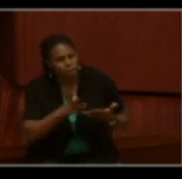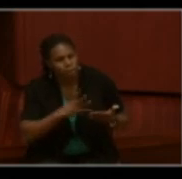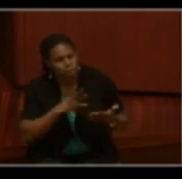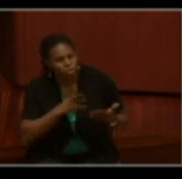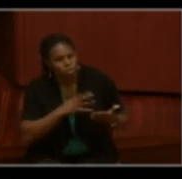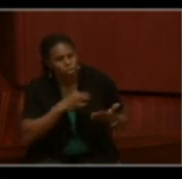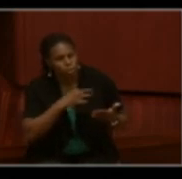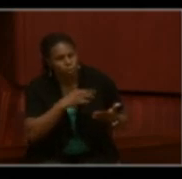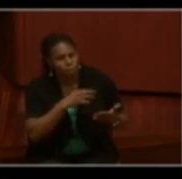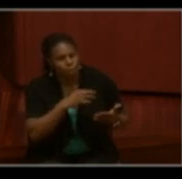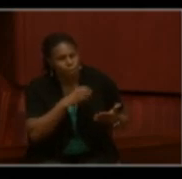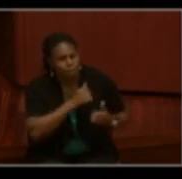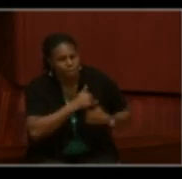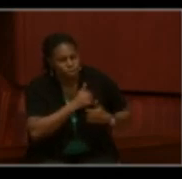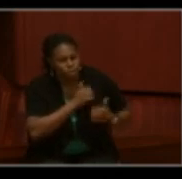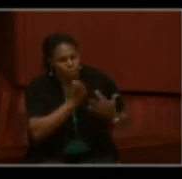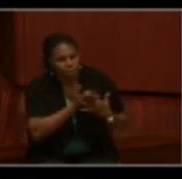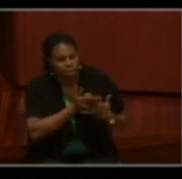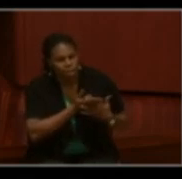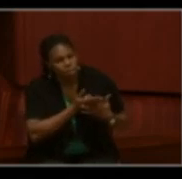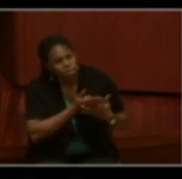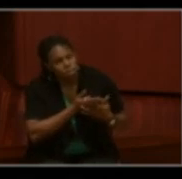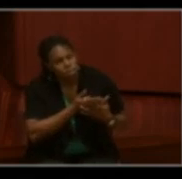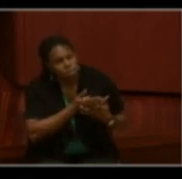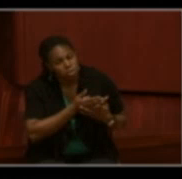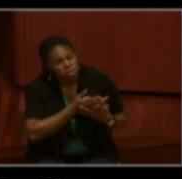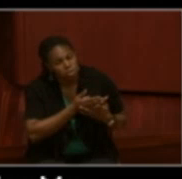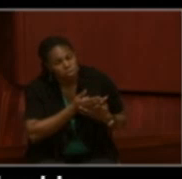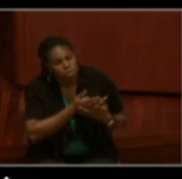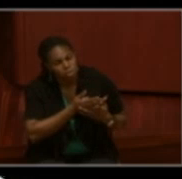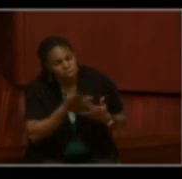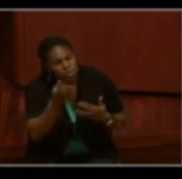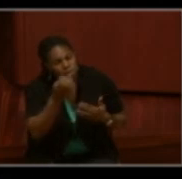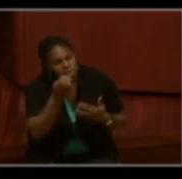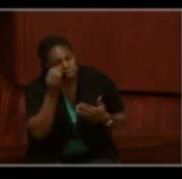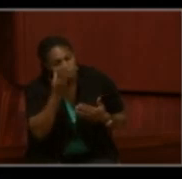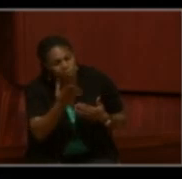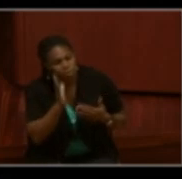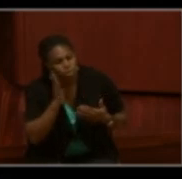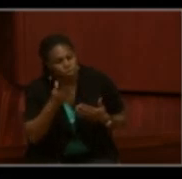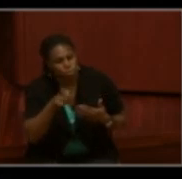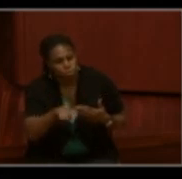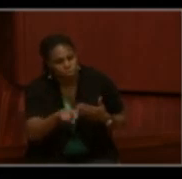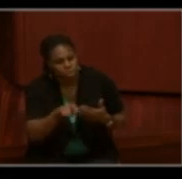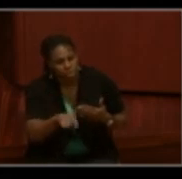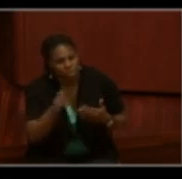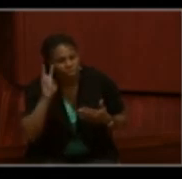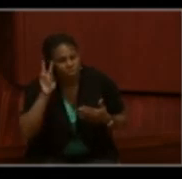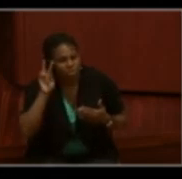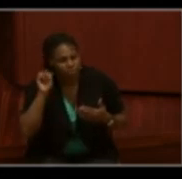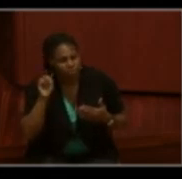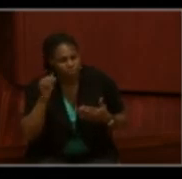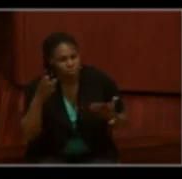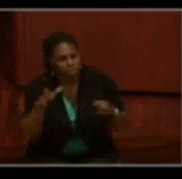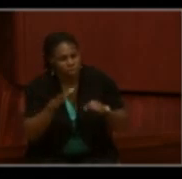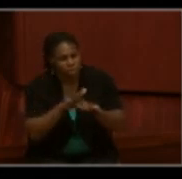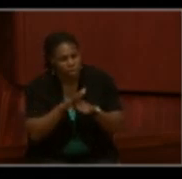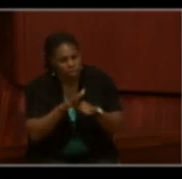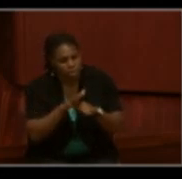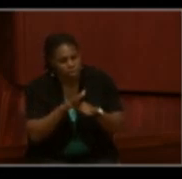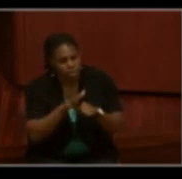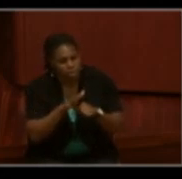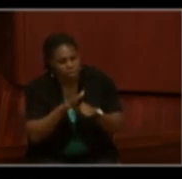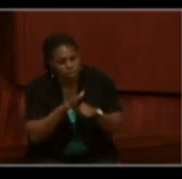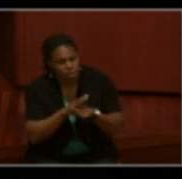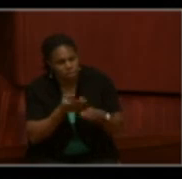file. To do this, the information that we will need is the veteran's complete name as used